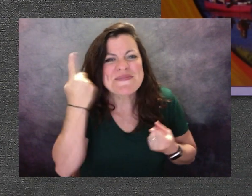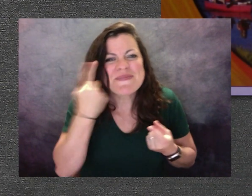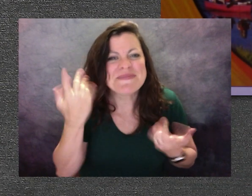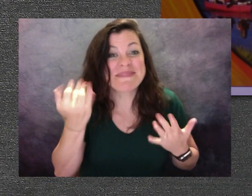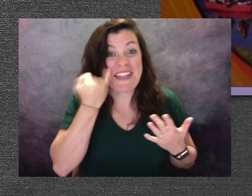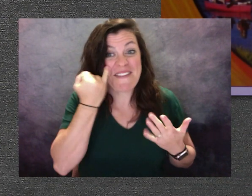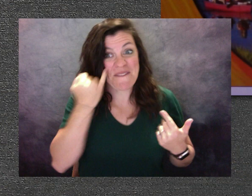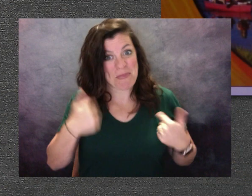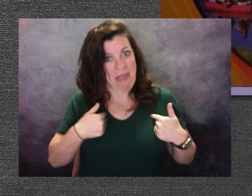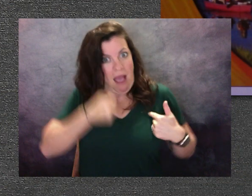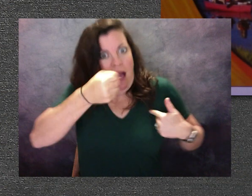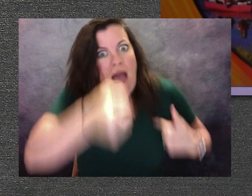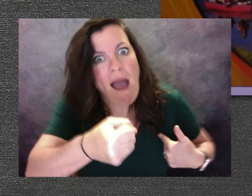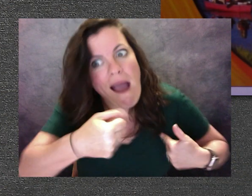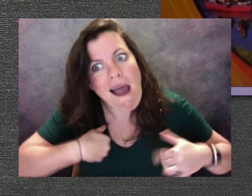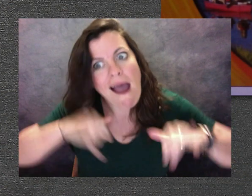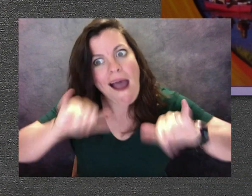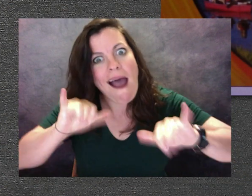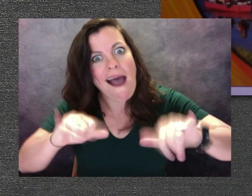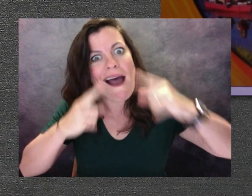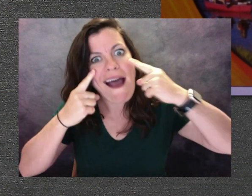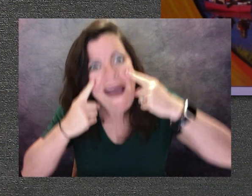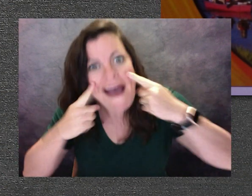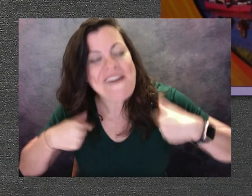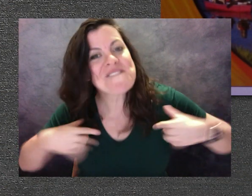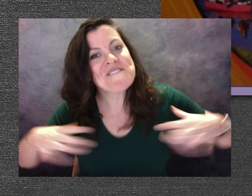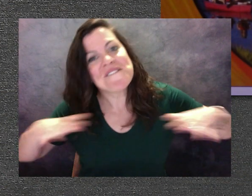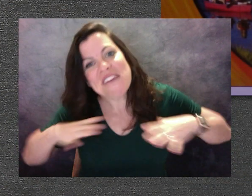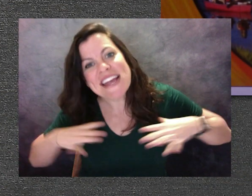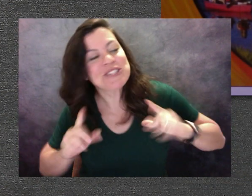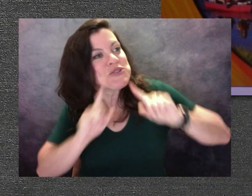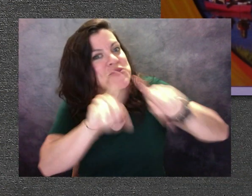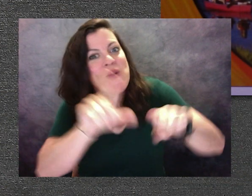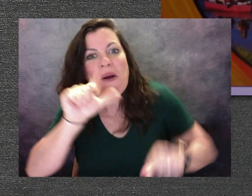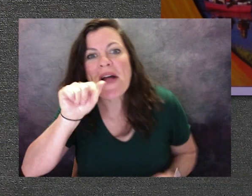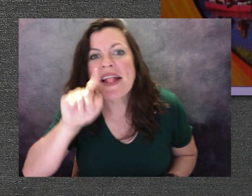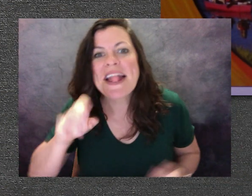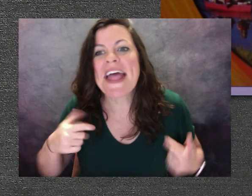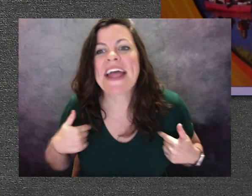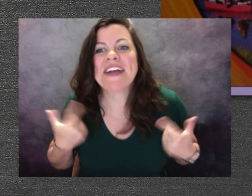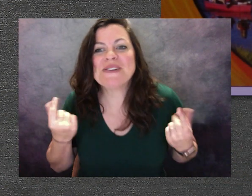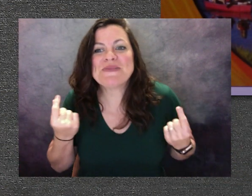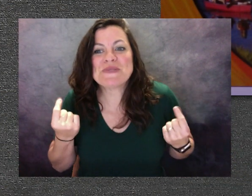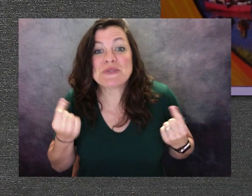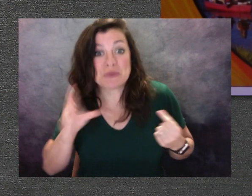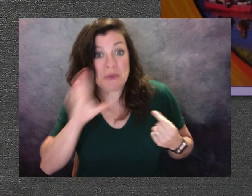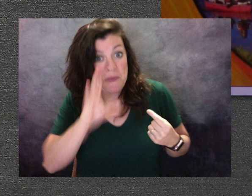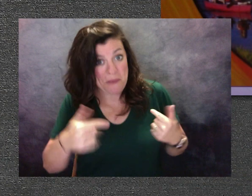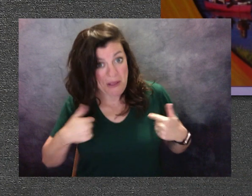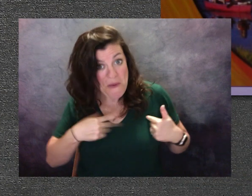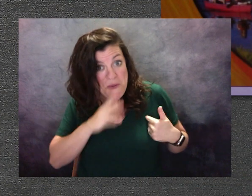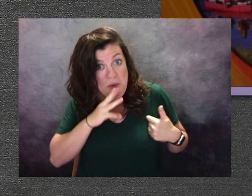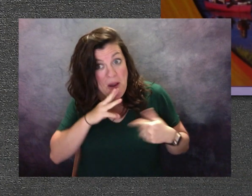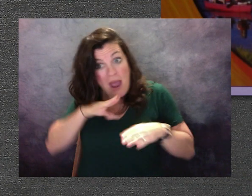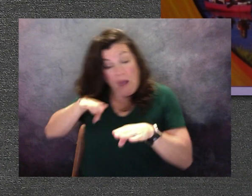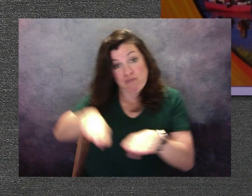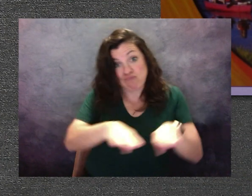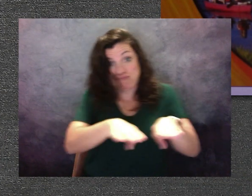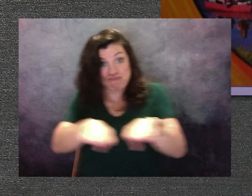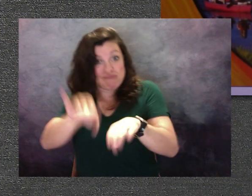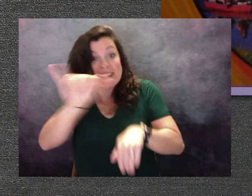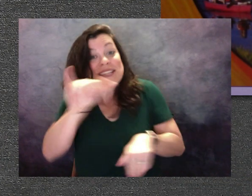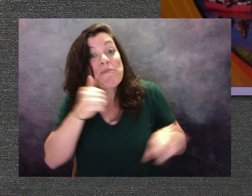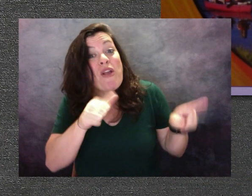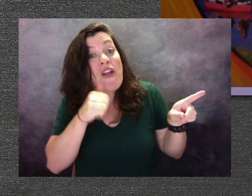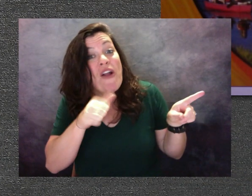do? Maybe you would water ski like that little girl. Or something that's actually not in this book that you can do